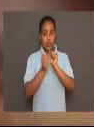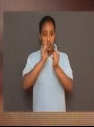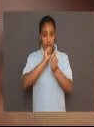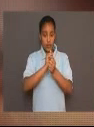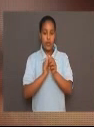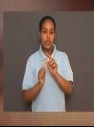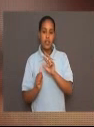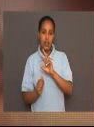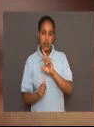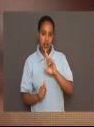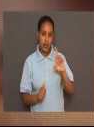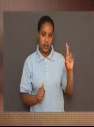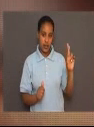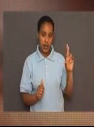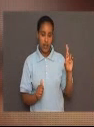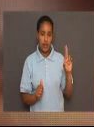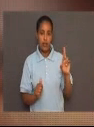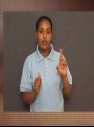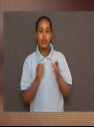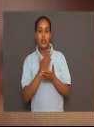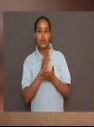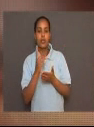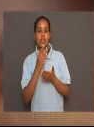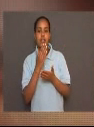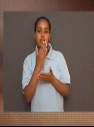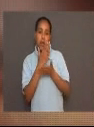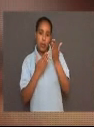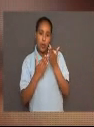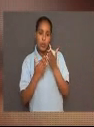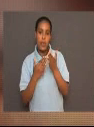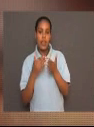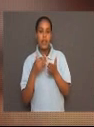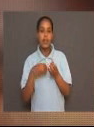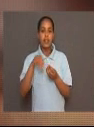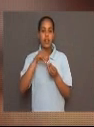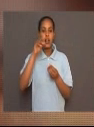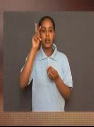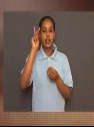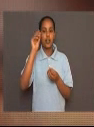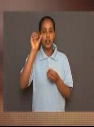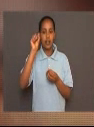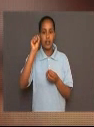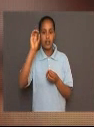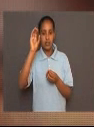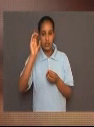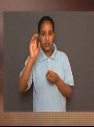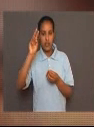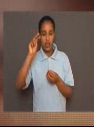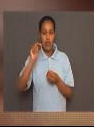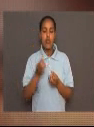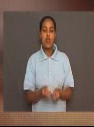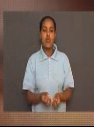the right to remove some of the extra thiocyanate. This creates